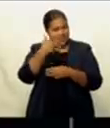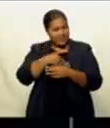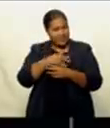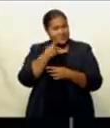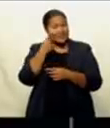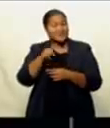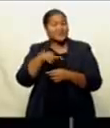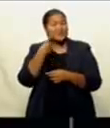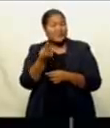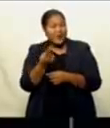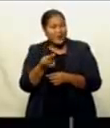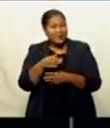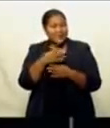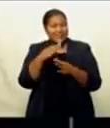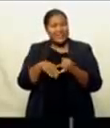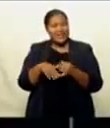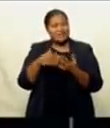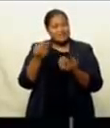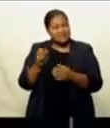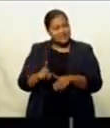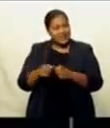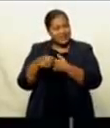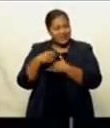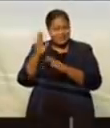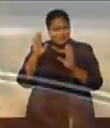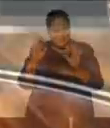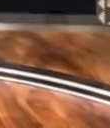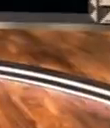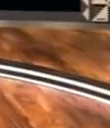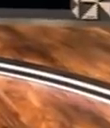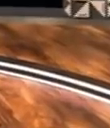I'll see you again tomorrow. Until then, stay safe. What's the matter?